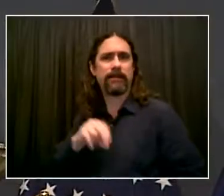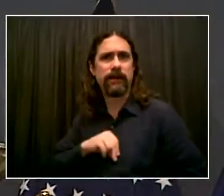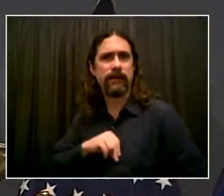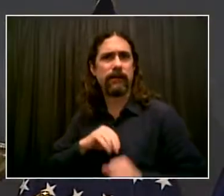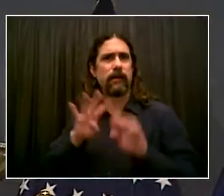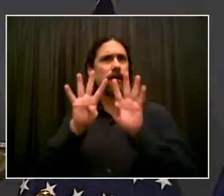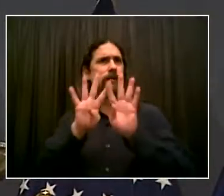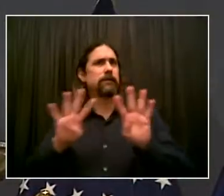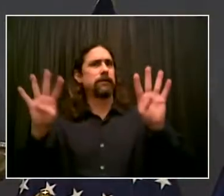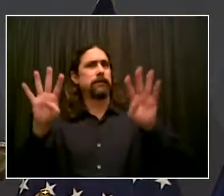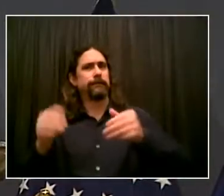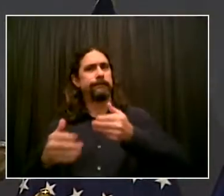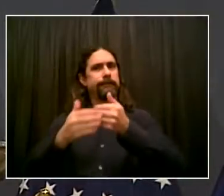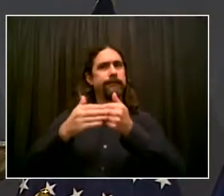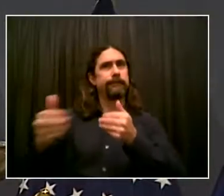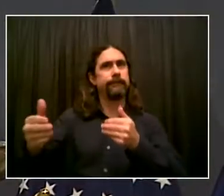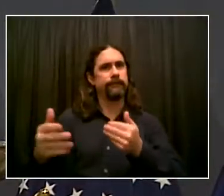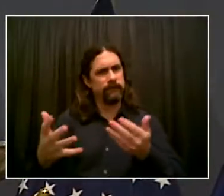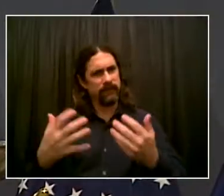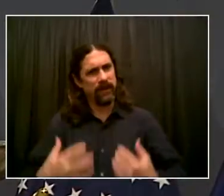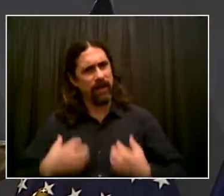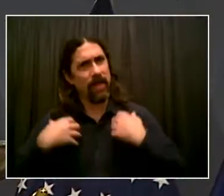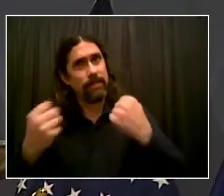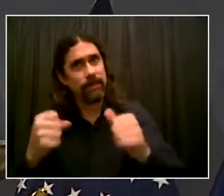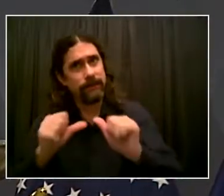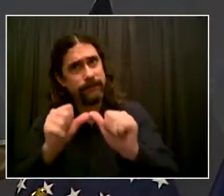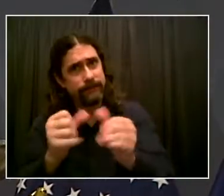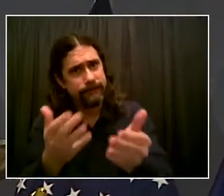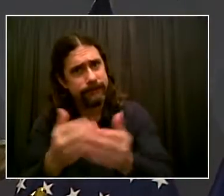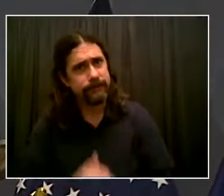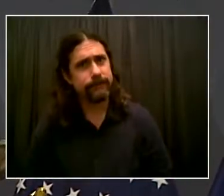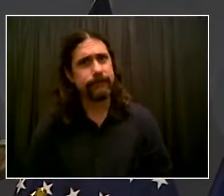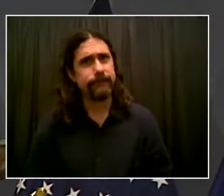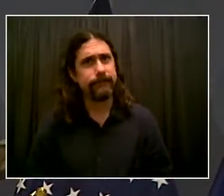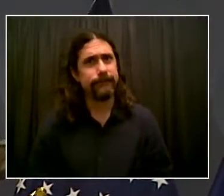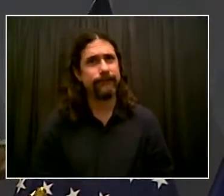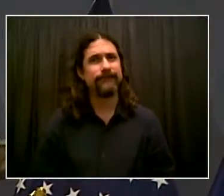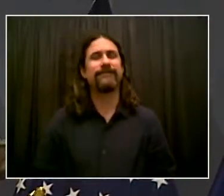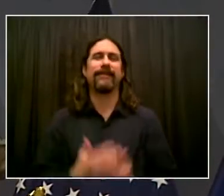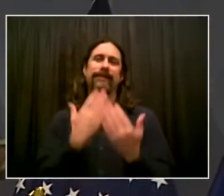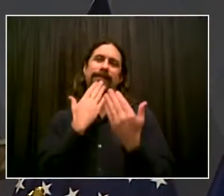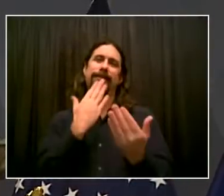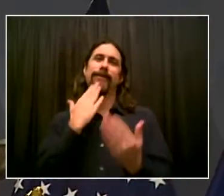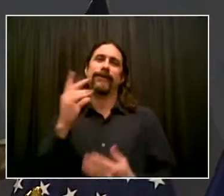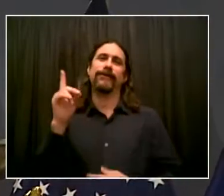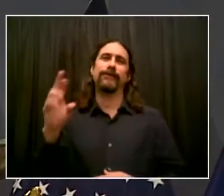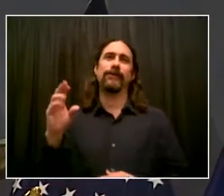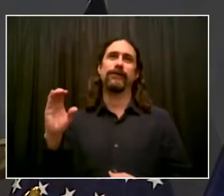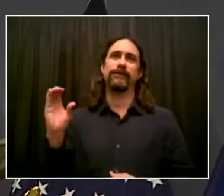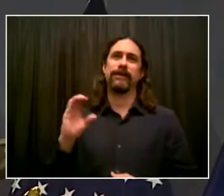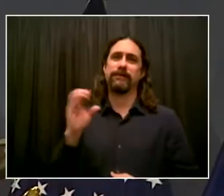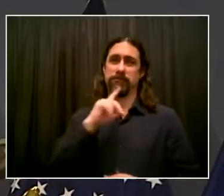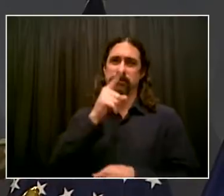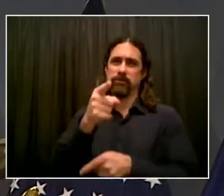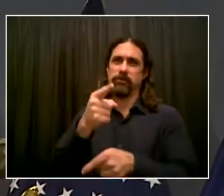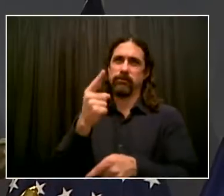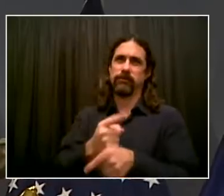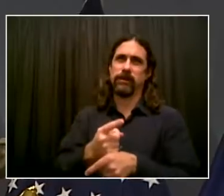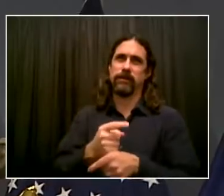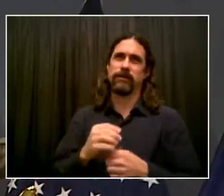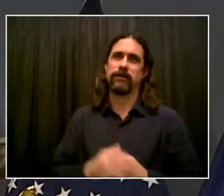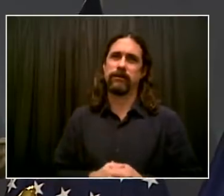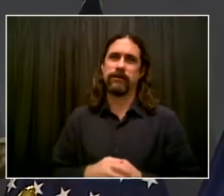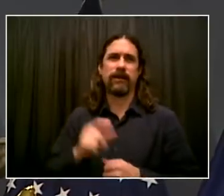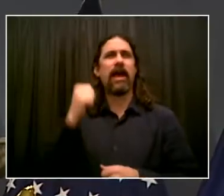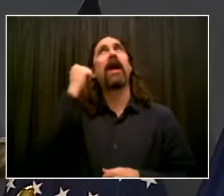Choksi, and I love what you said. Every day is a good day to get vaccinated. And You get vaccinated, it helps you enjoy all